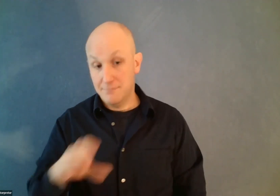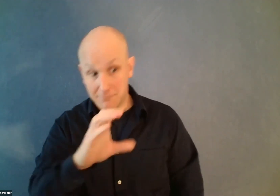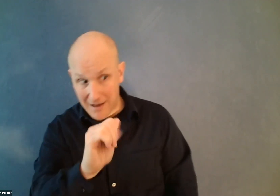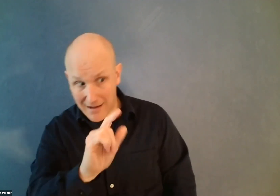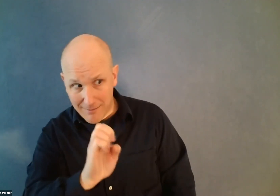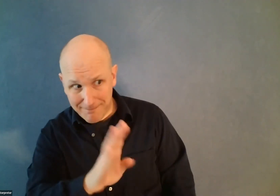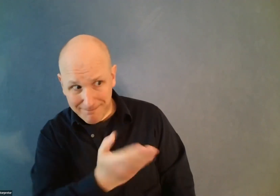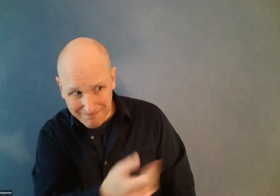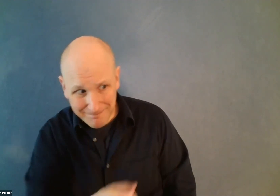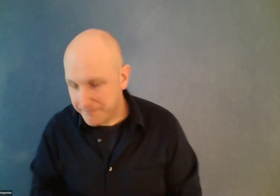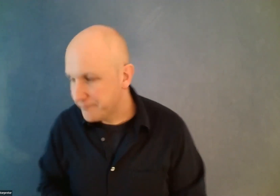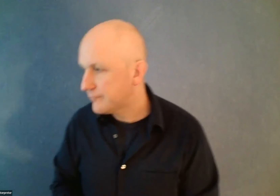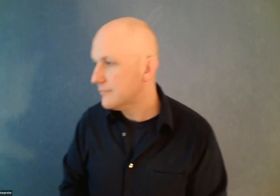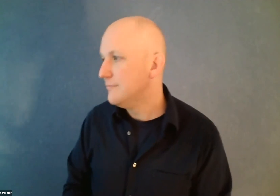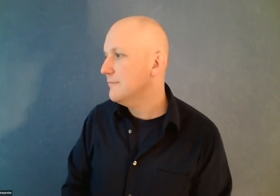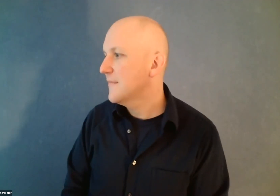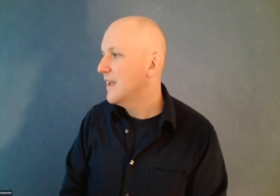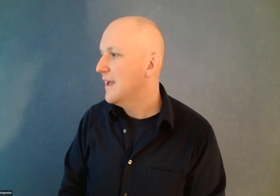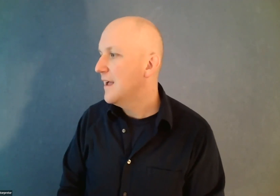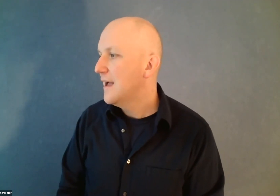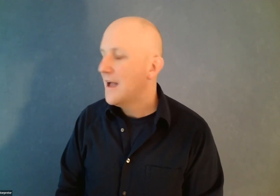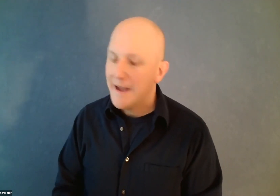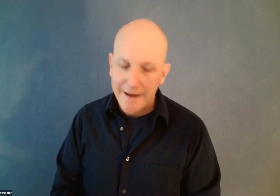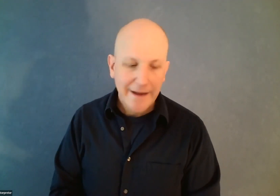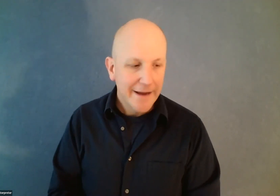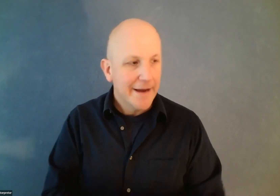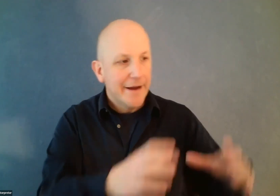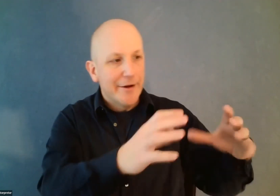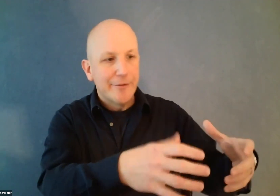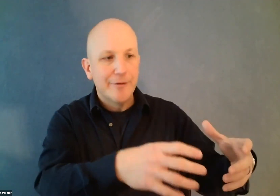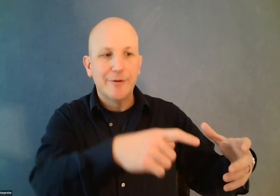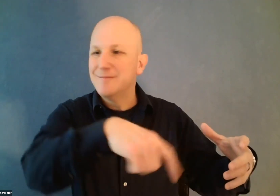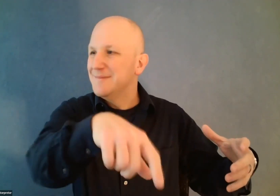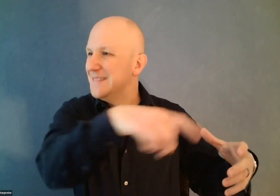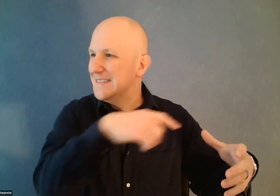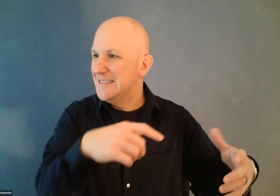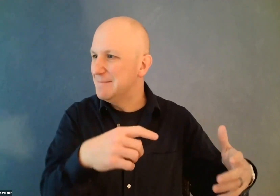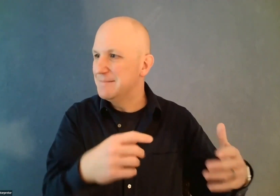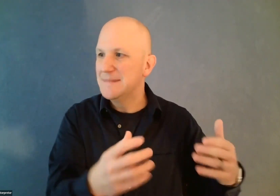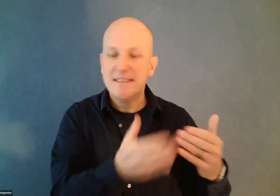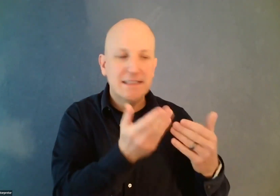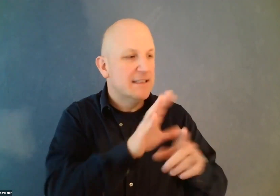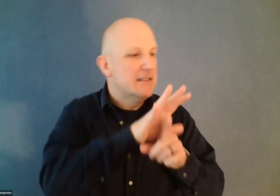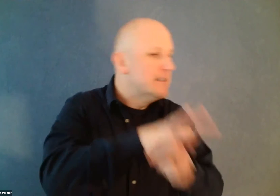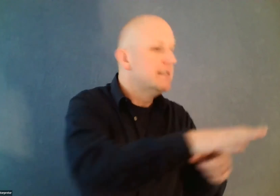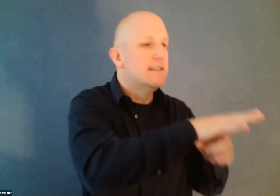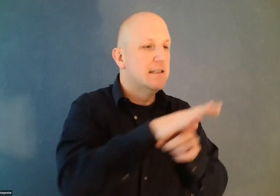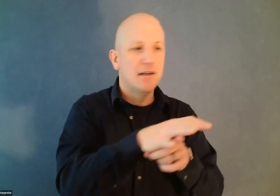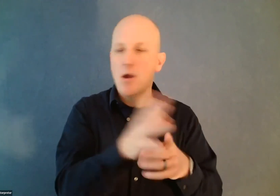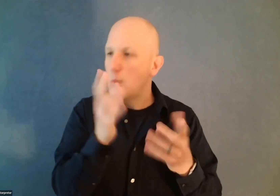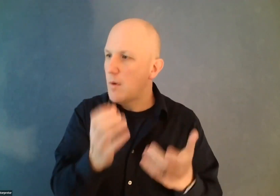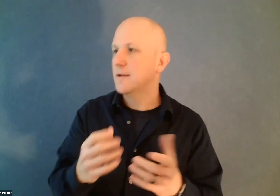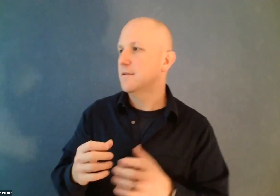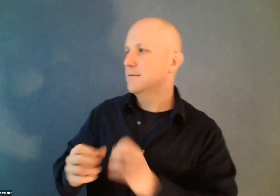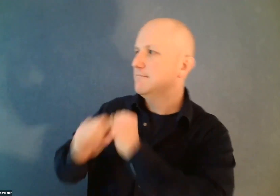Being an advocate for the most vulnerable populations in our society has been my dream ever since I was 10 years old. From a young age,